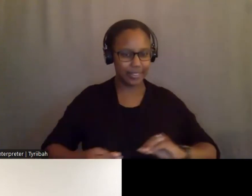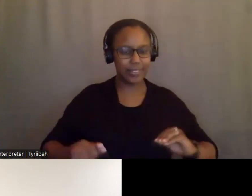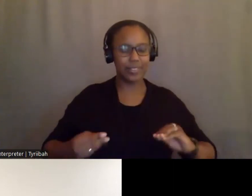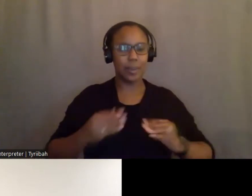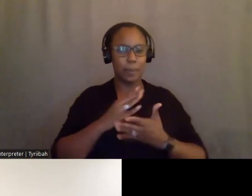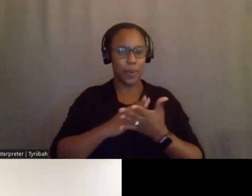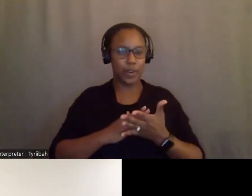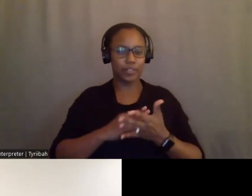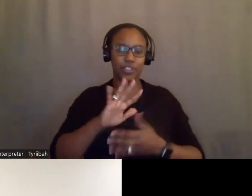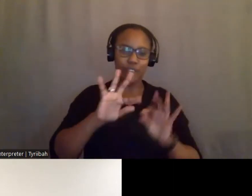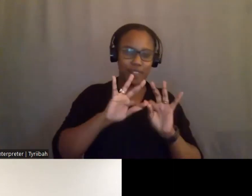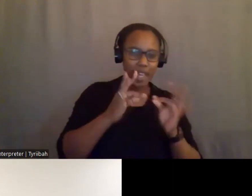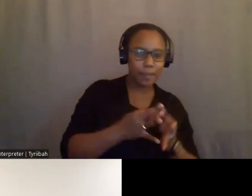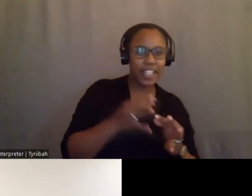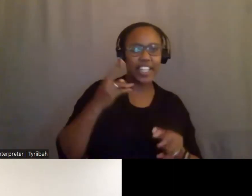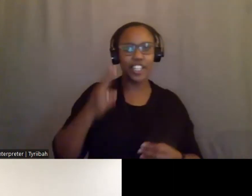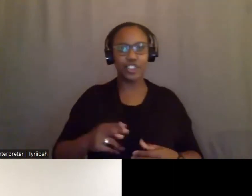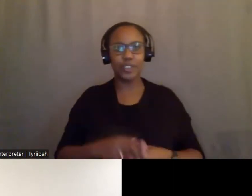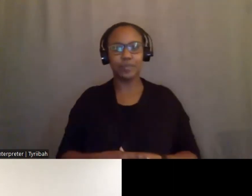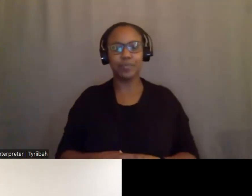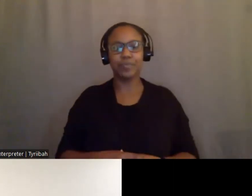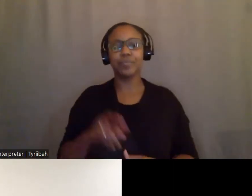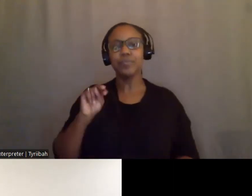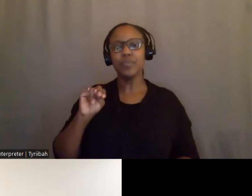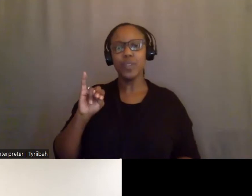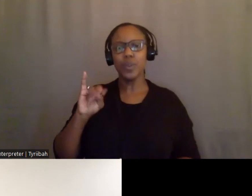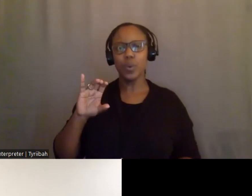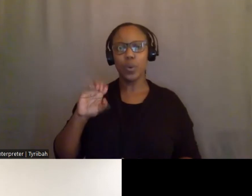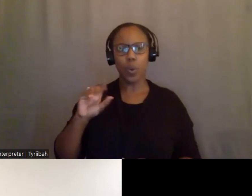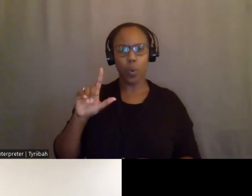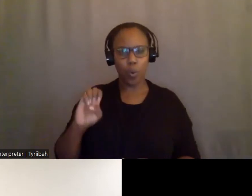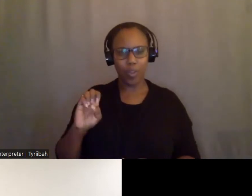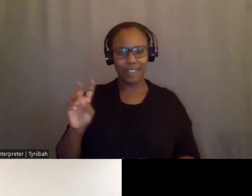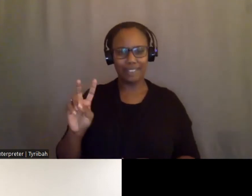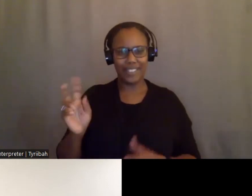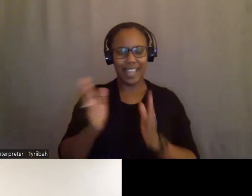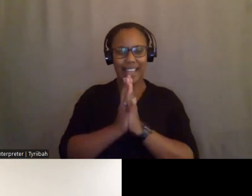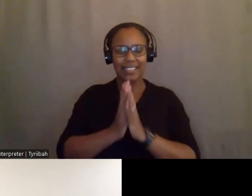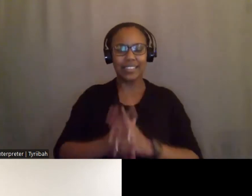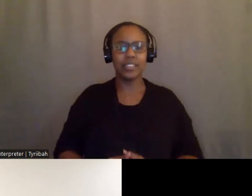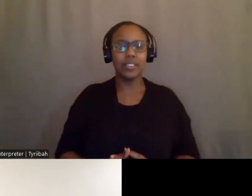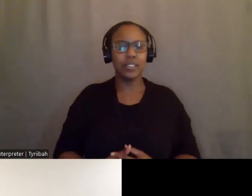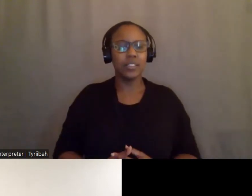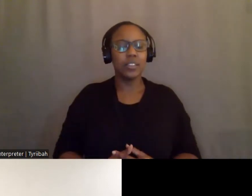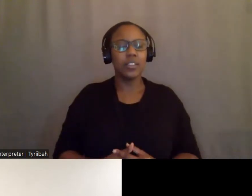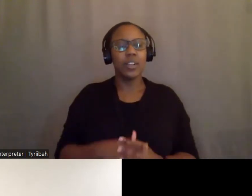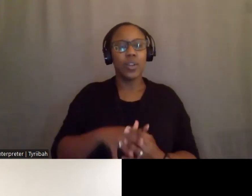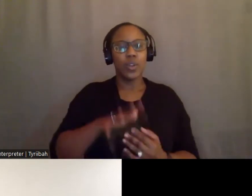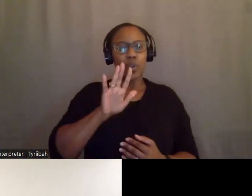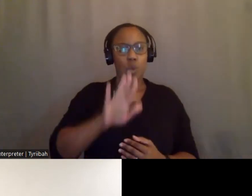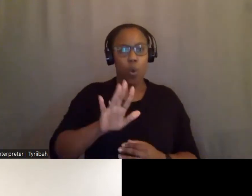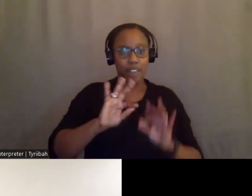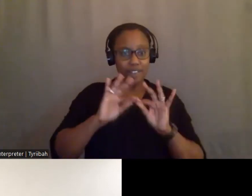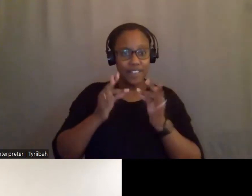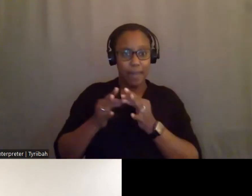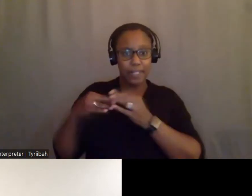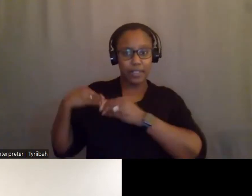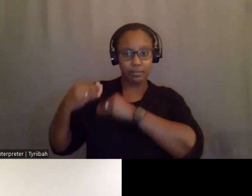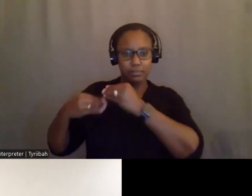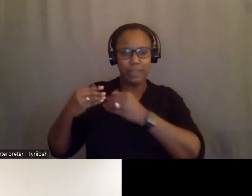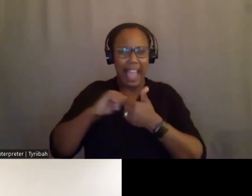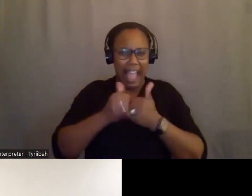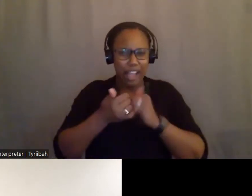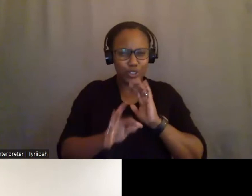history, Nicole V in the chat asked, did you find the information of your ancestors via a public